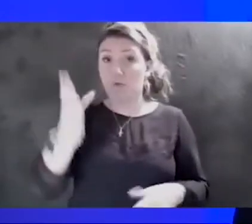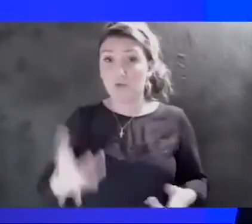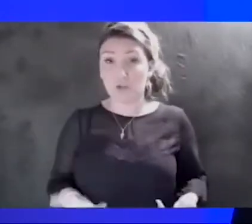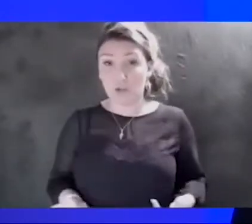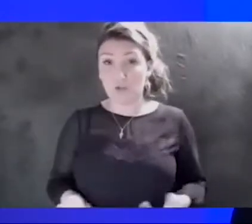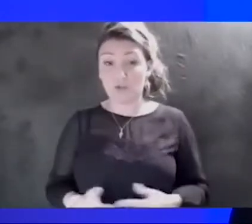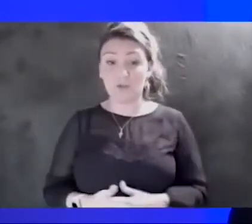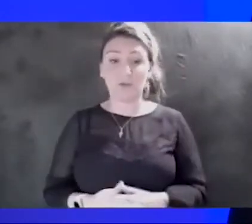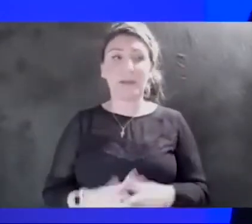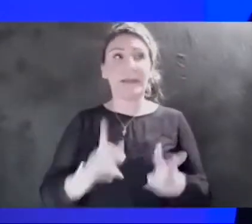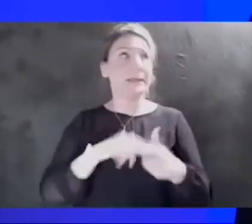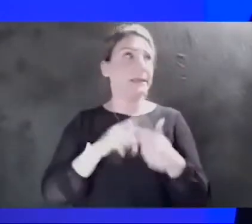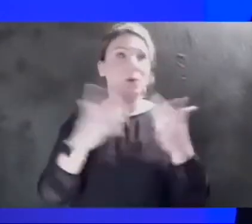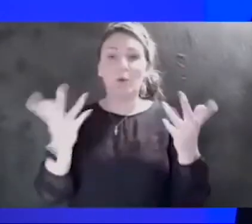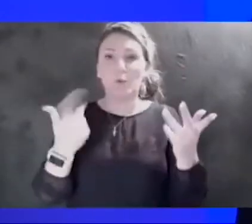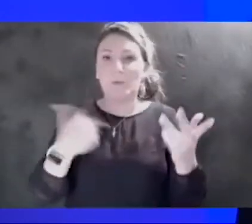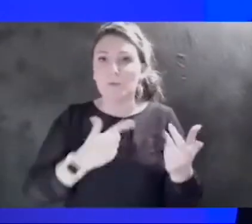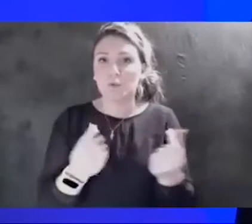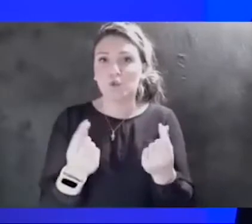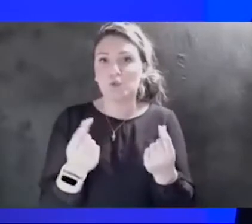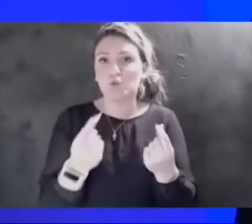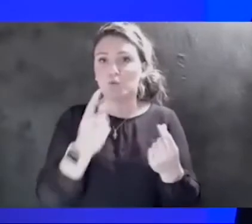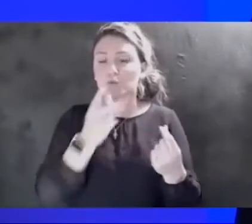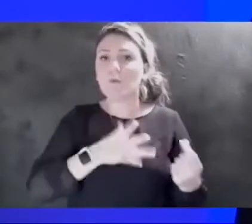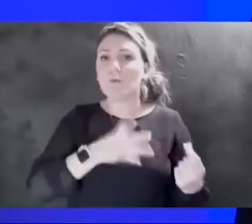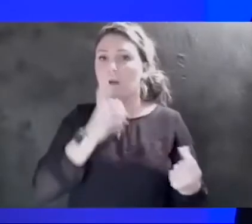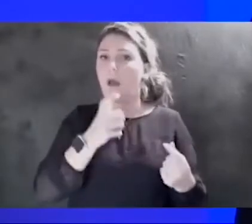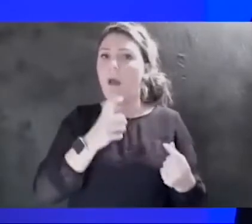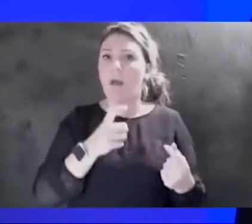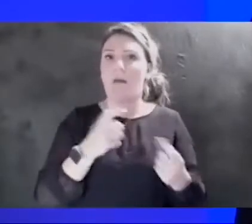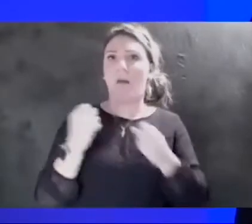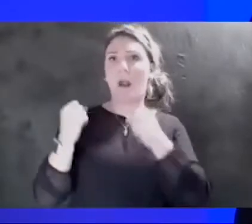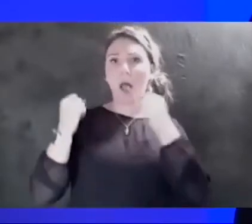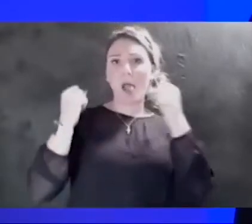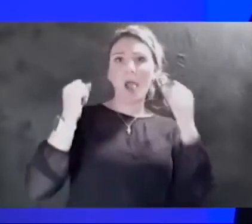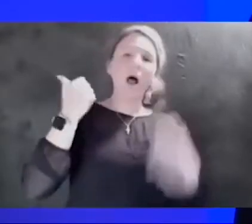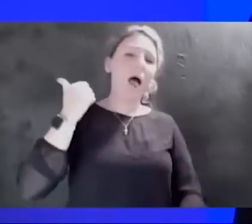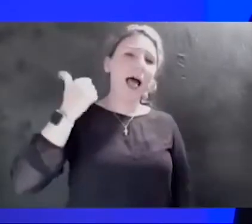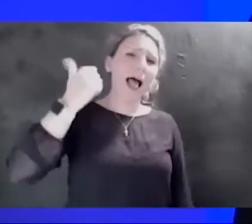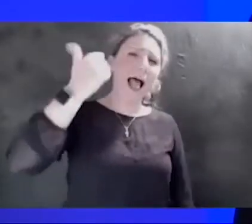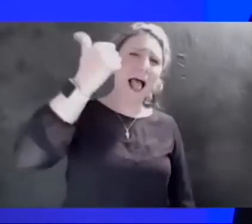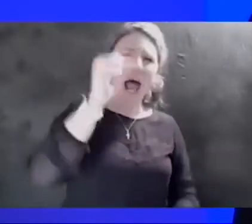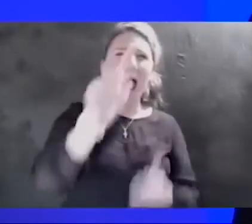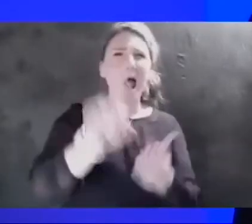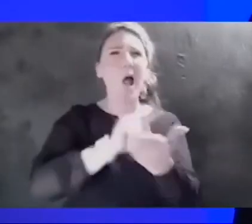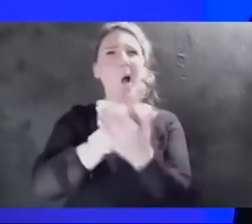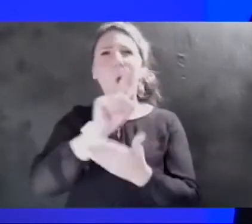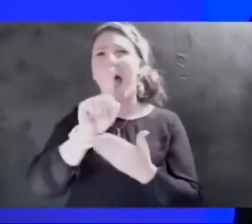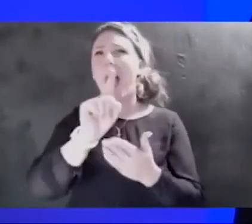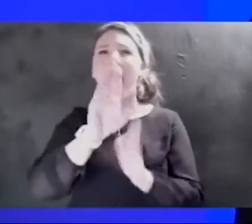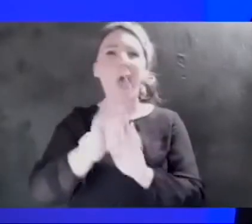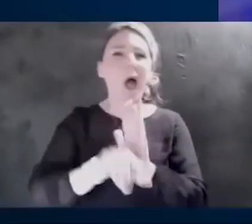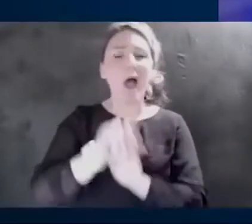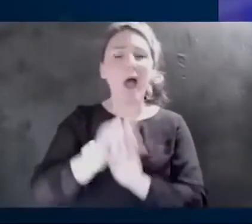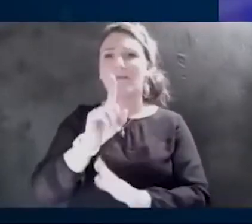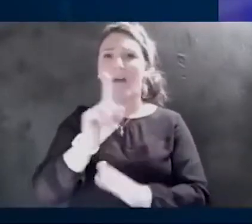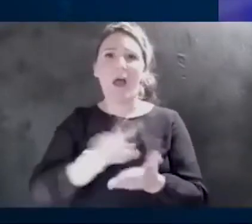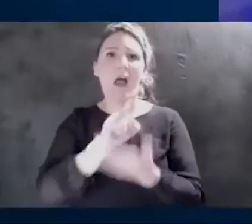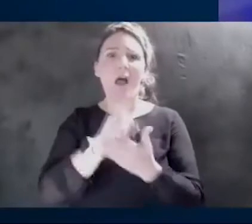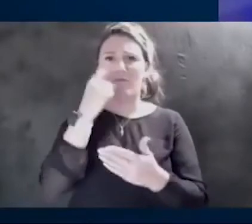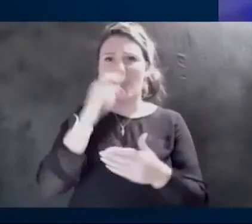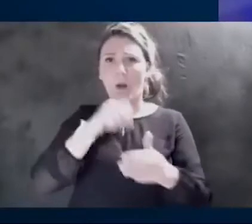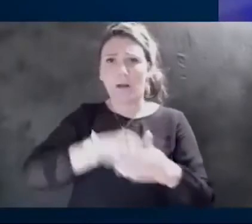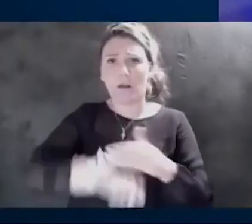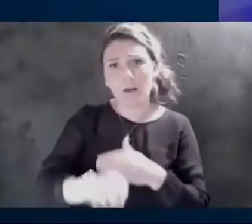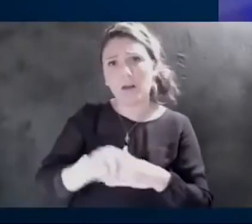to do so that women don't have to drive an hour and a half to 2 hours once they go into labor to deliver a baby? Dr.